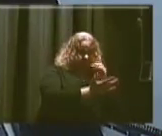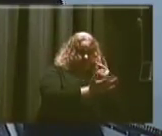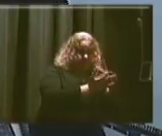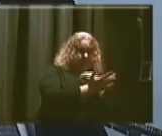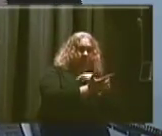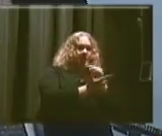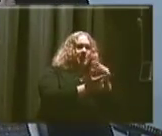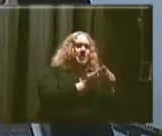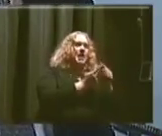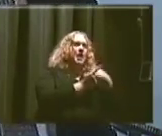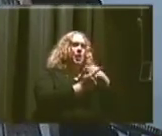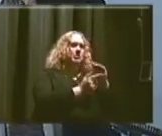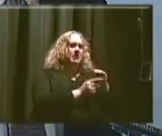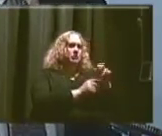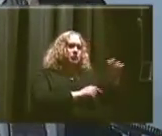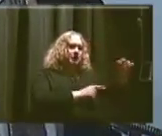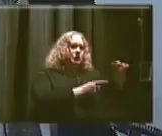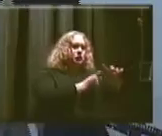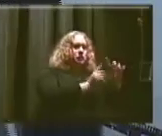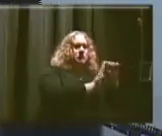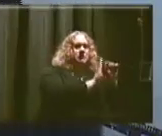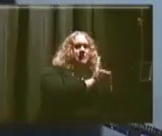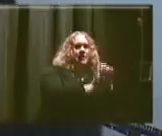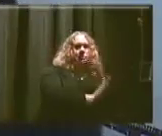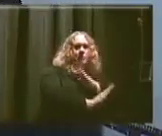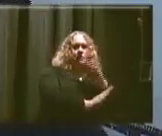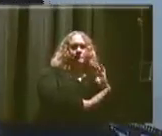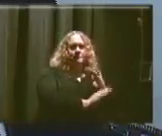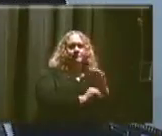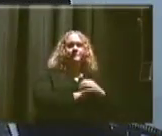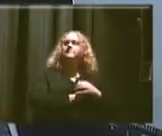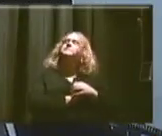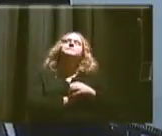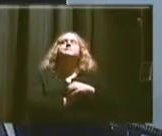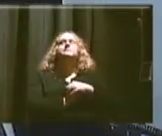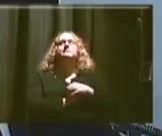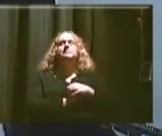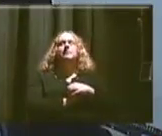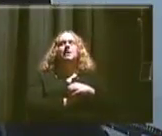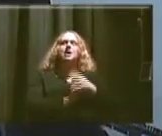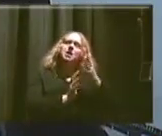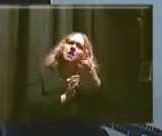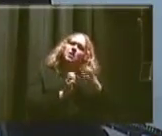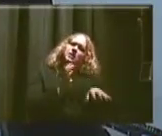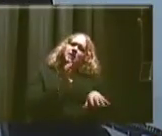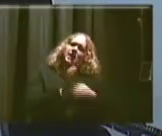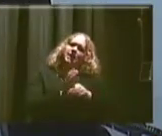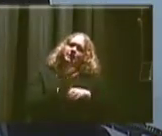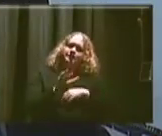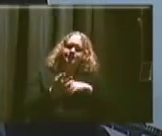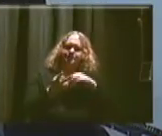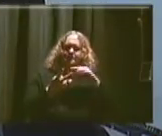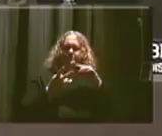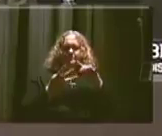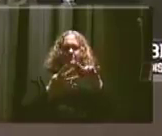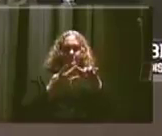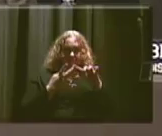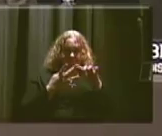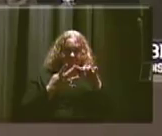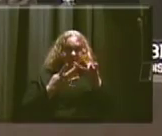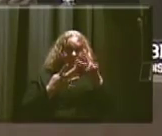just add onto that same second request, coming at the notion